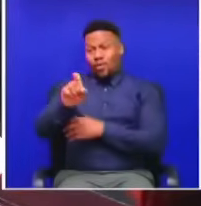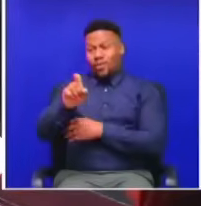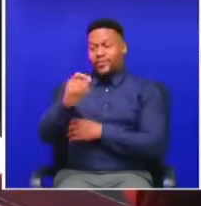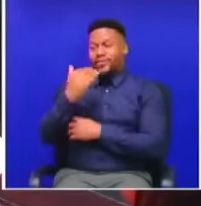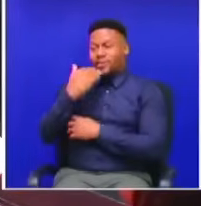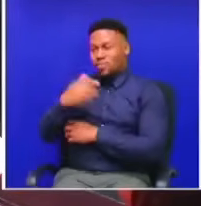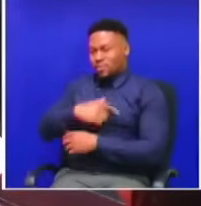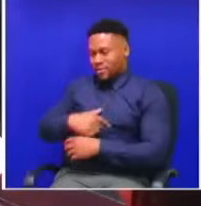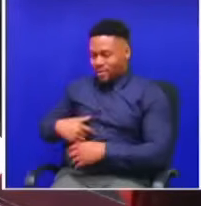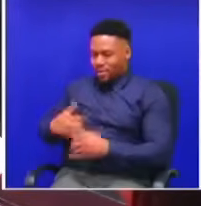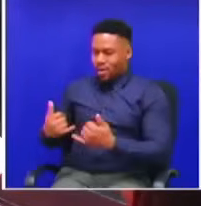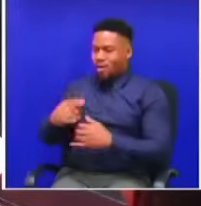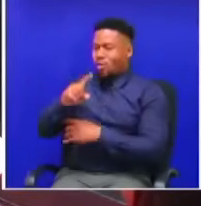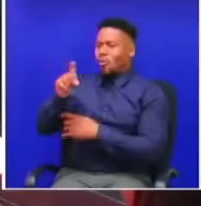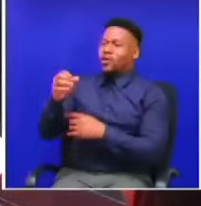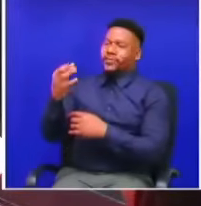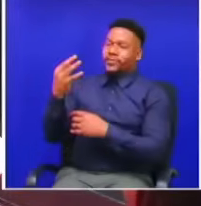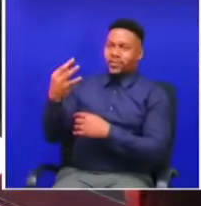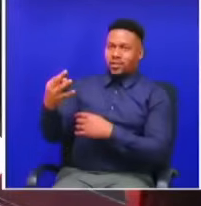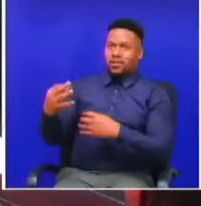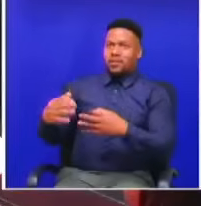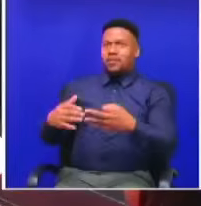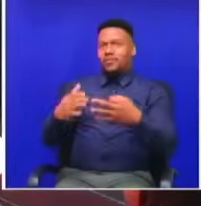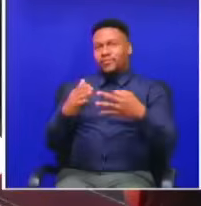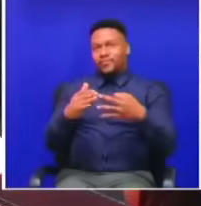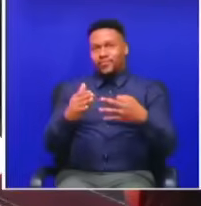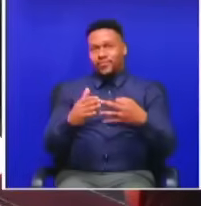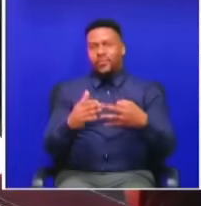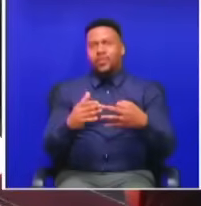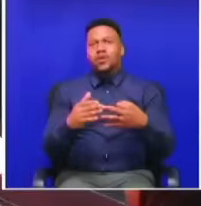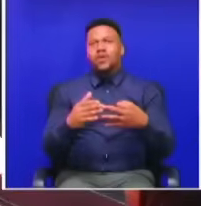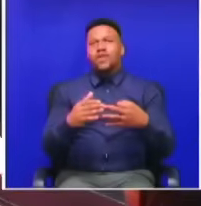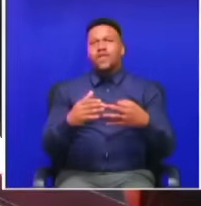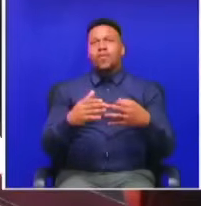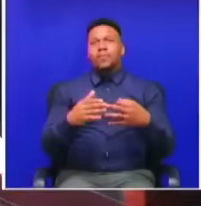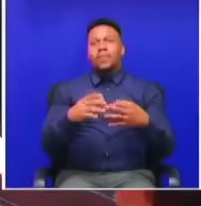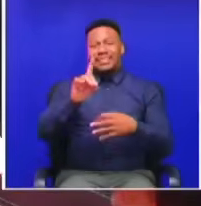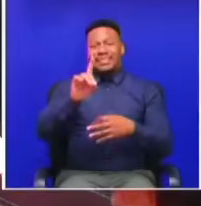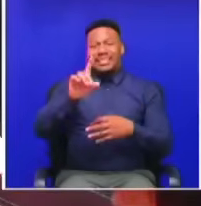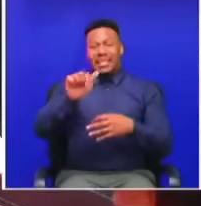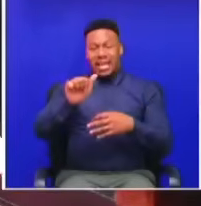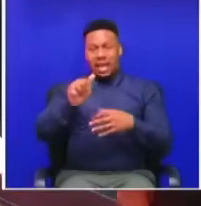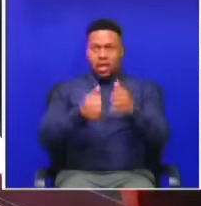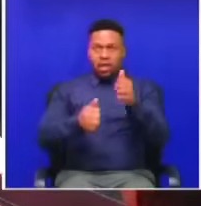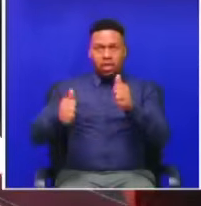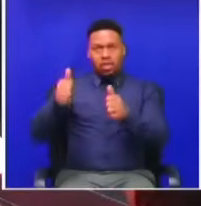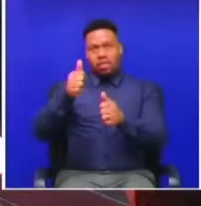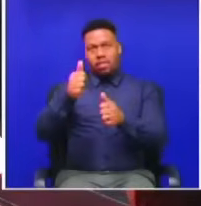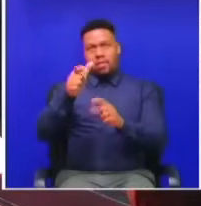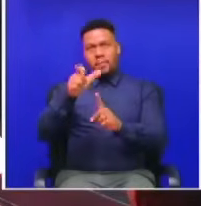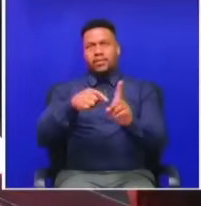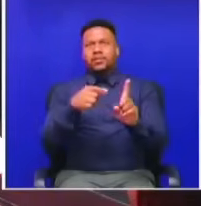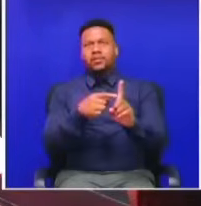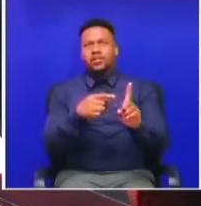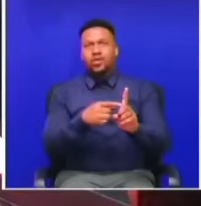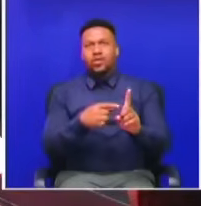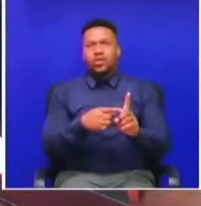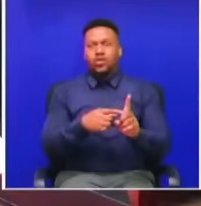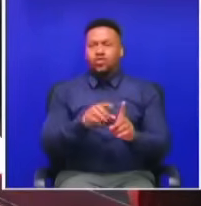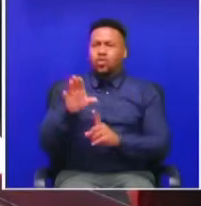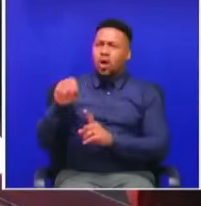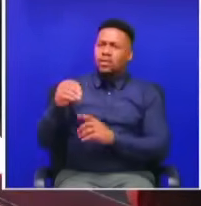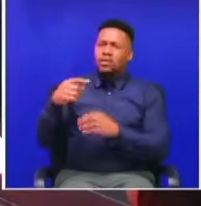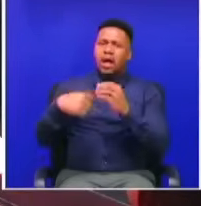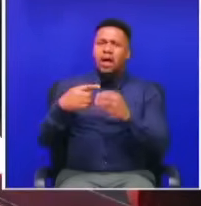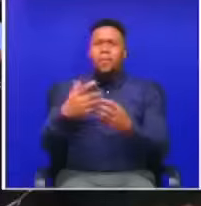G. Bichalakis, the Chief Whip of the DA. The question is about whether the national dialogue is intended